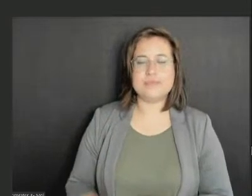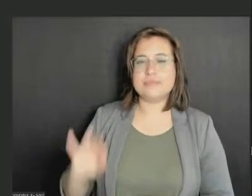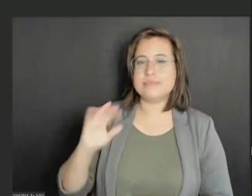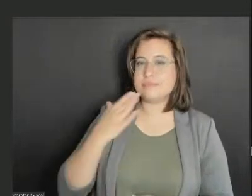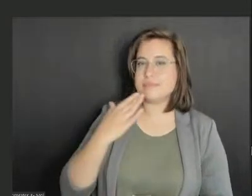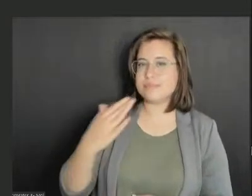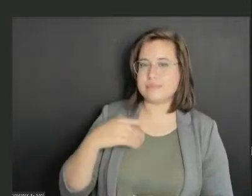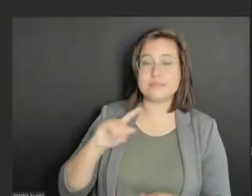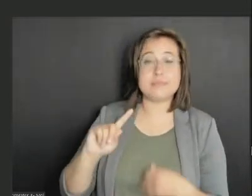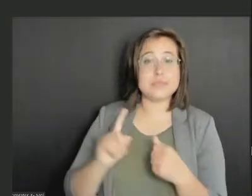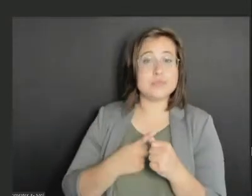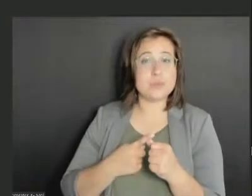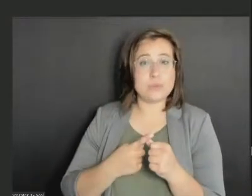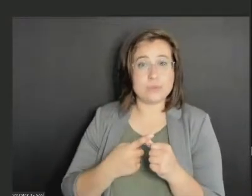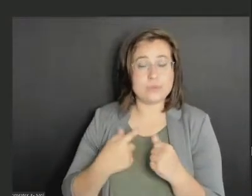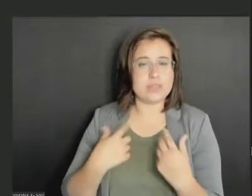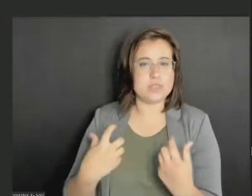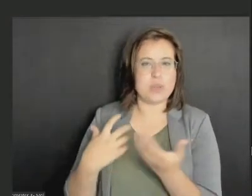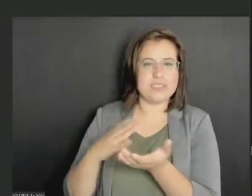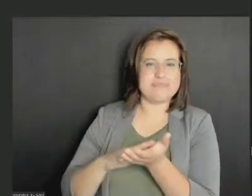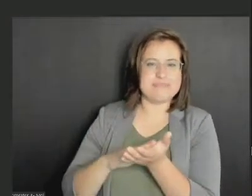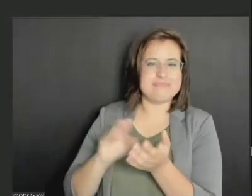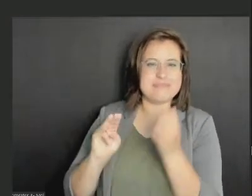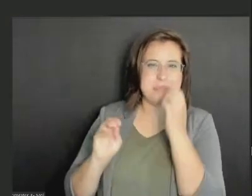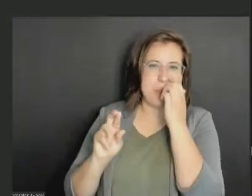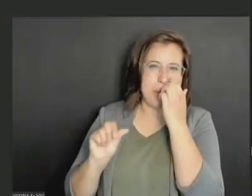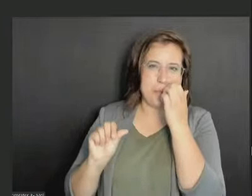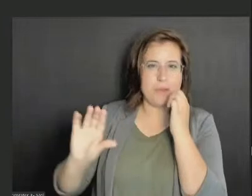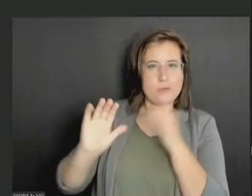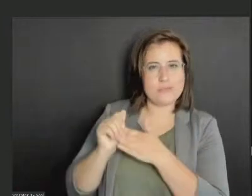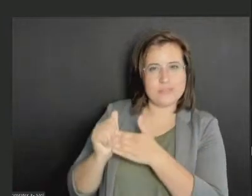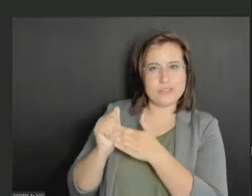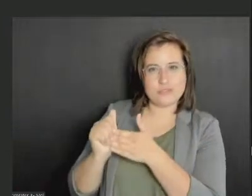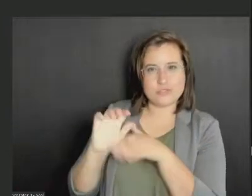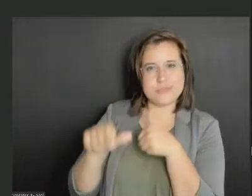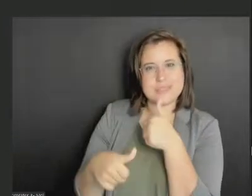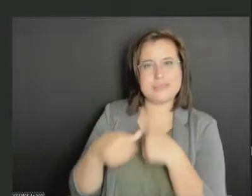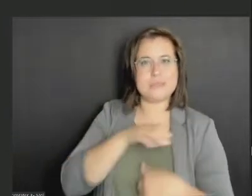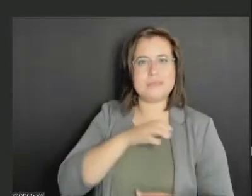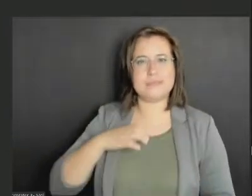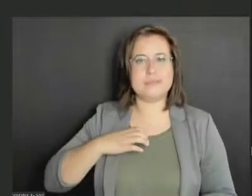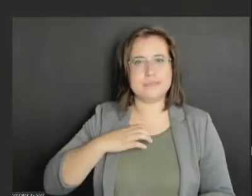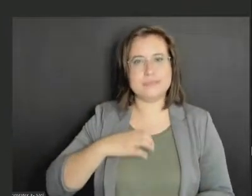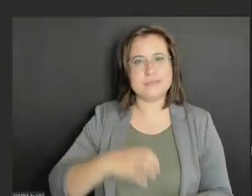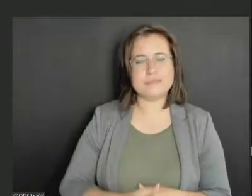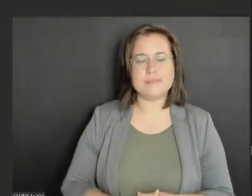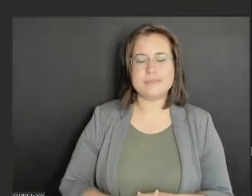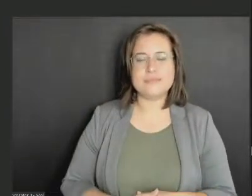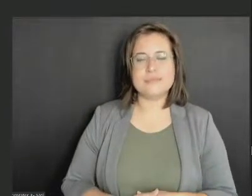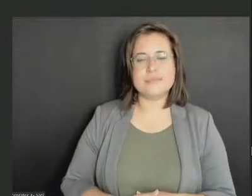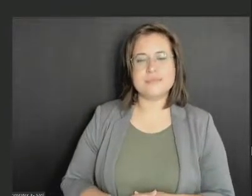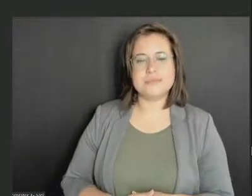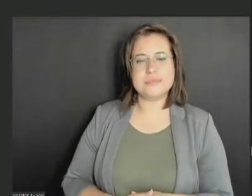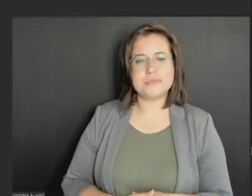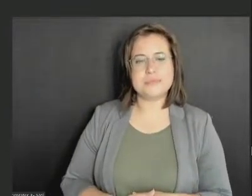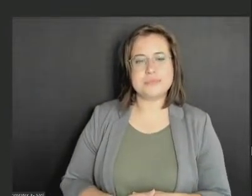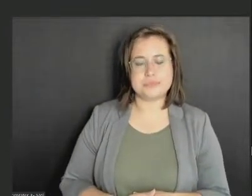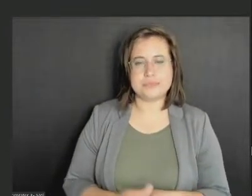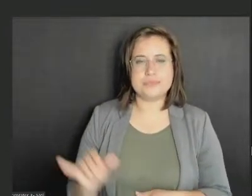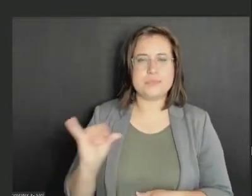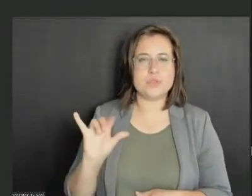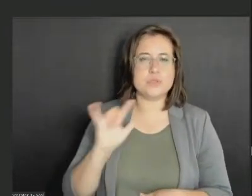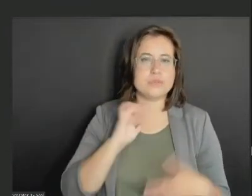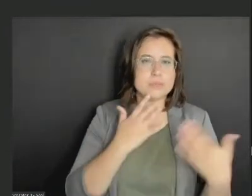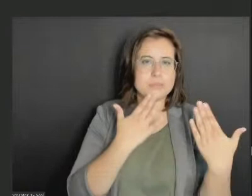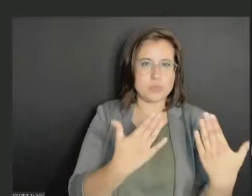first commend Myra on her leadership of our subcommittee. And I'm grateful, and I wanted to lift up